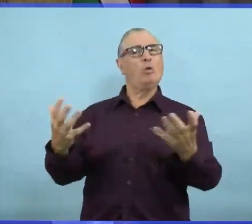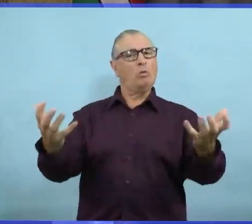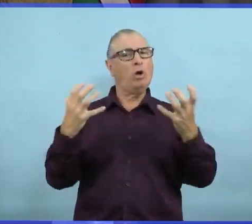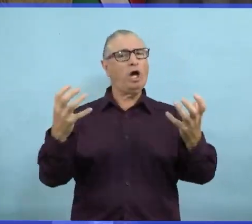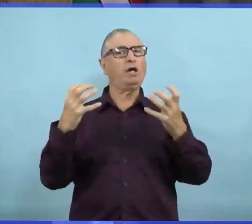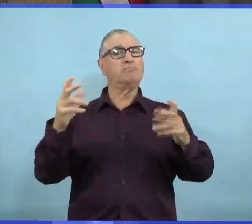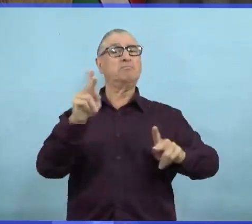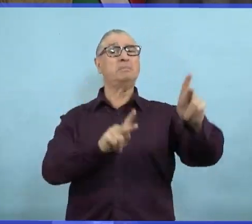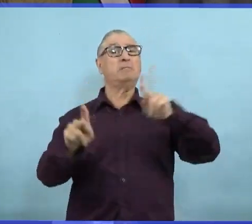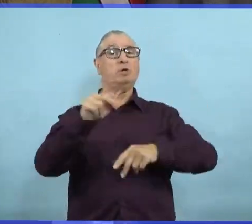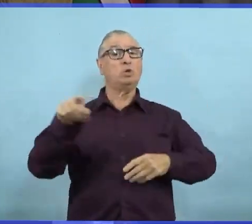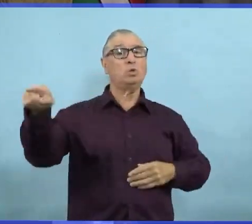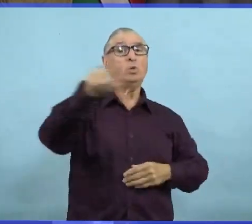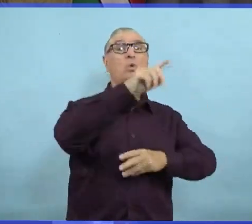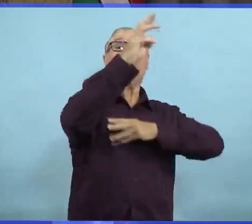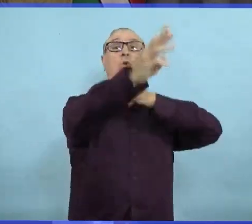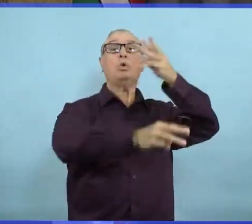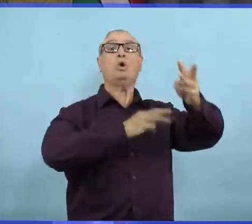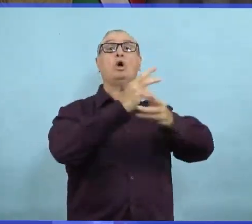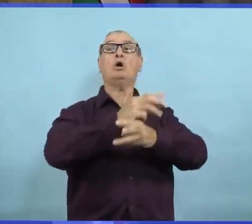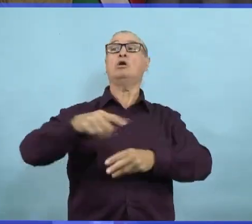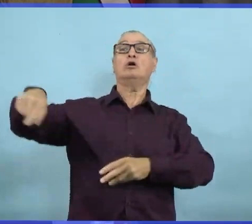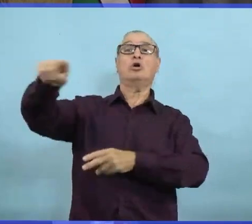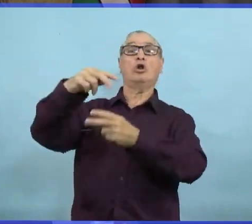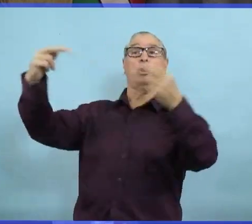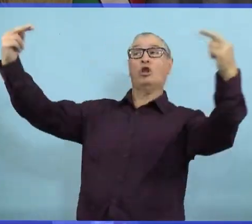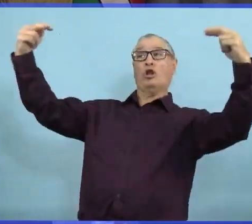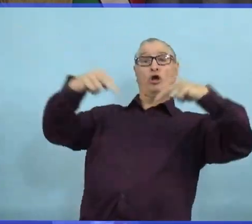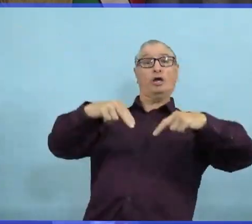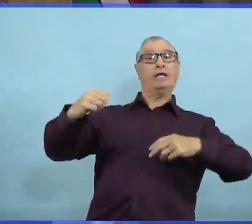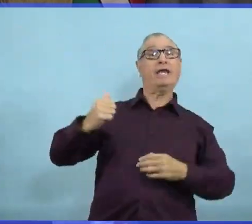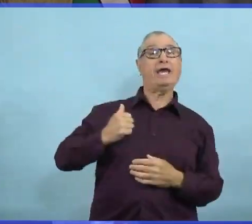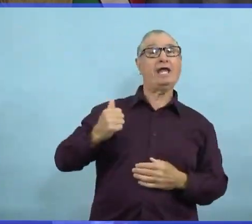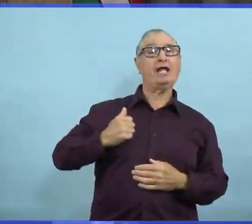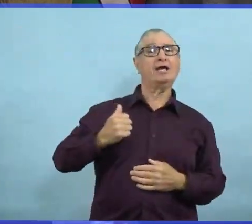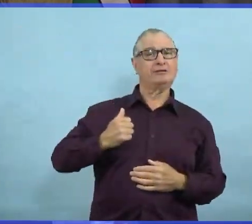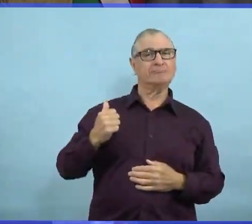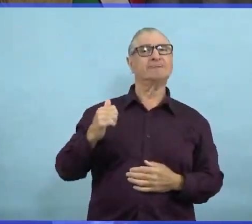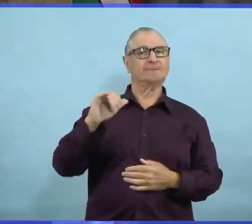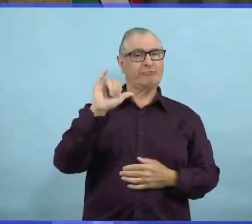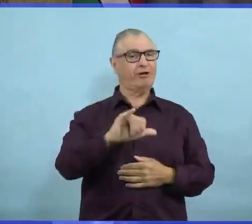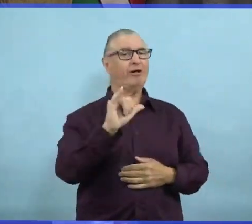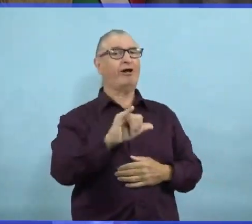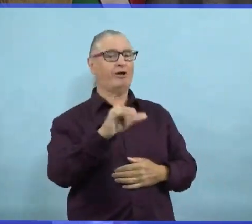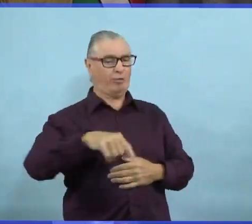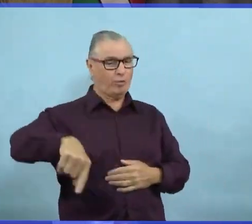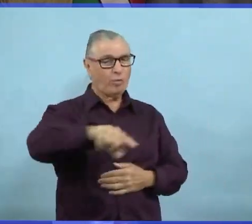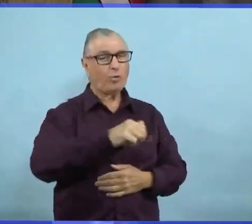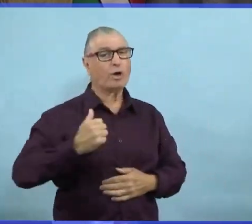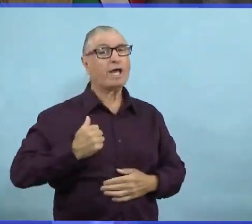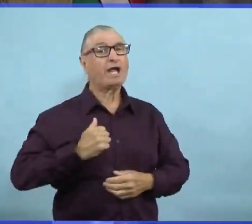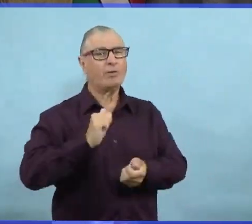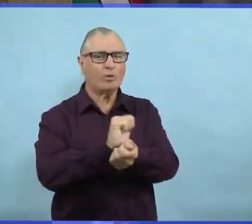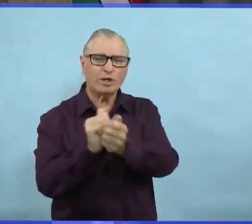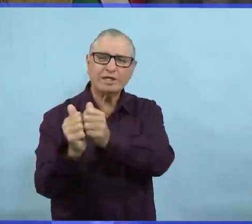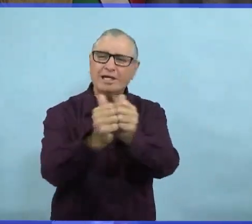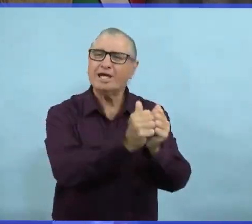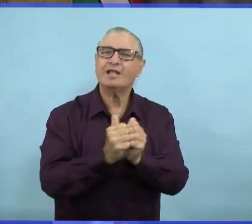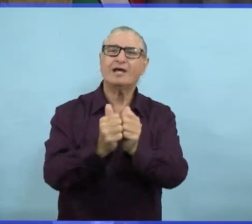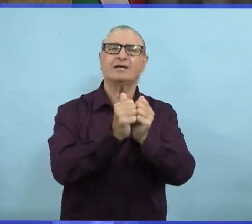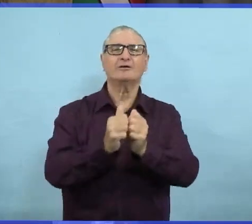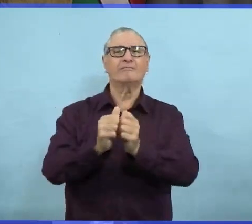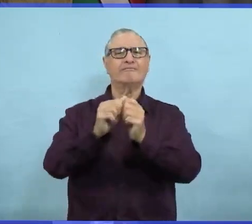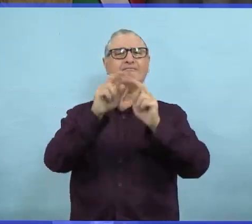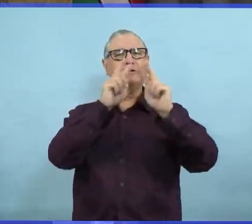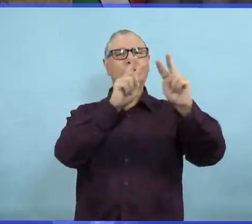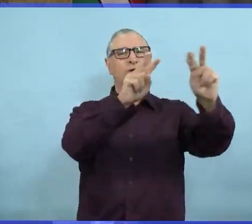better. We are not a perfect country, but we're a lot closer than a lot of other countries to being perfect. And we